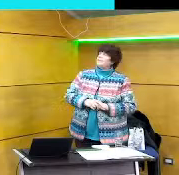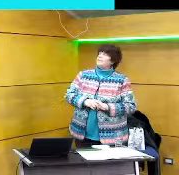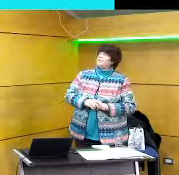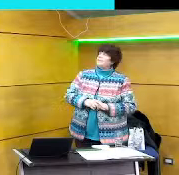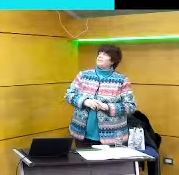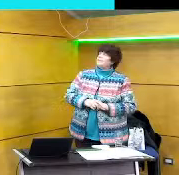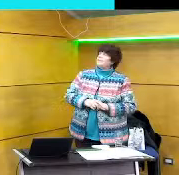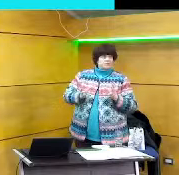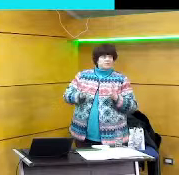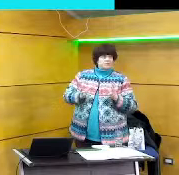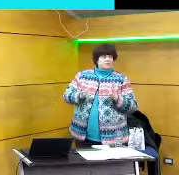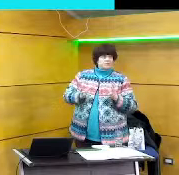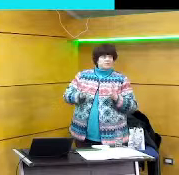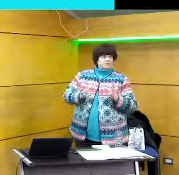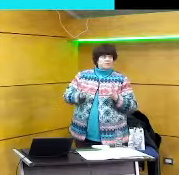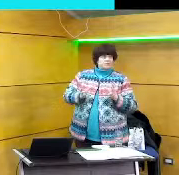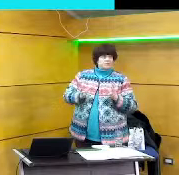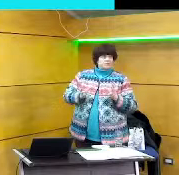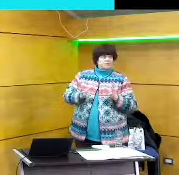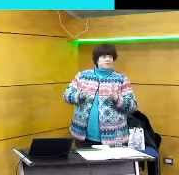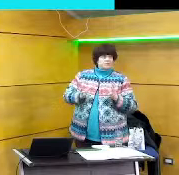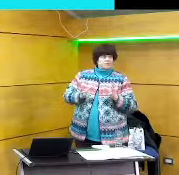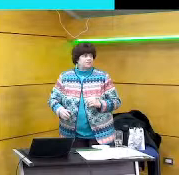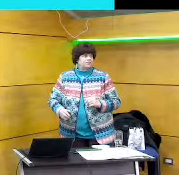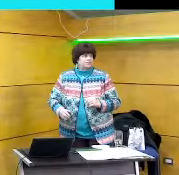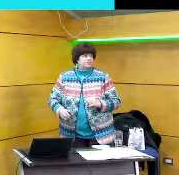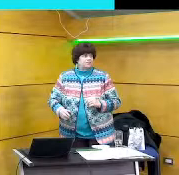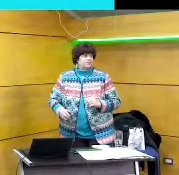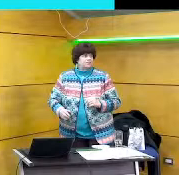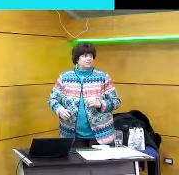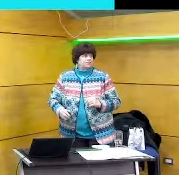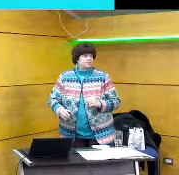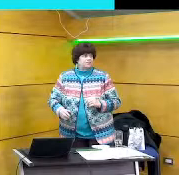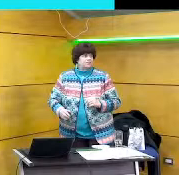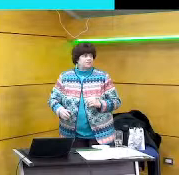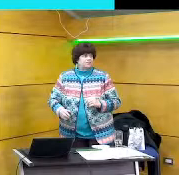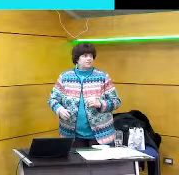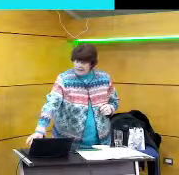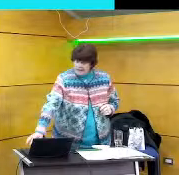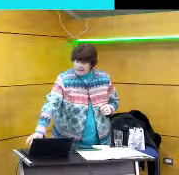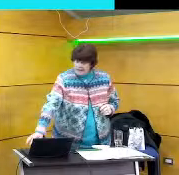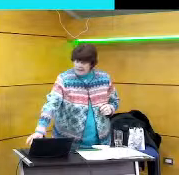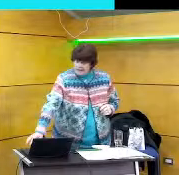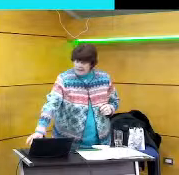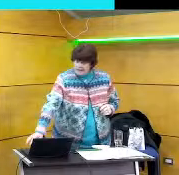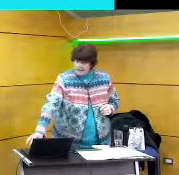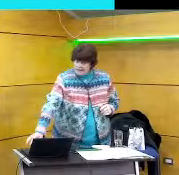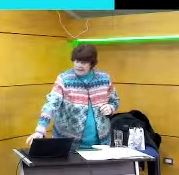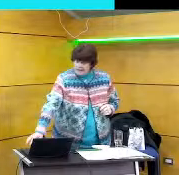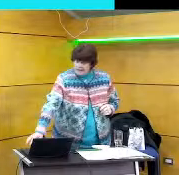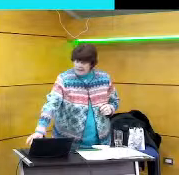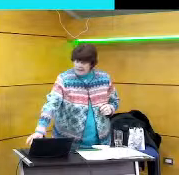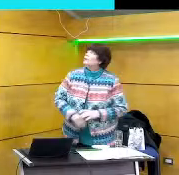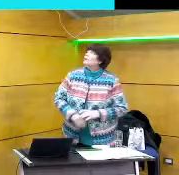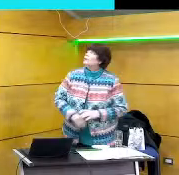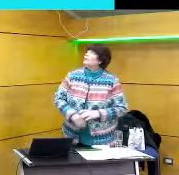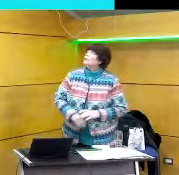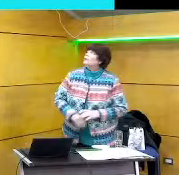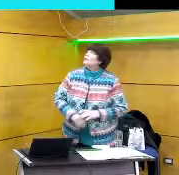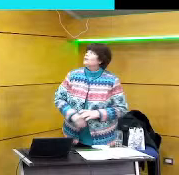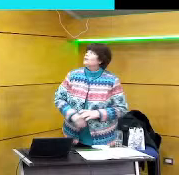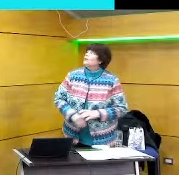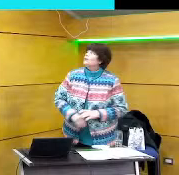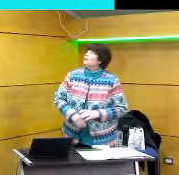more information about that particular event. And when you